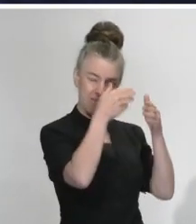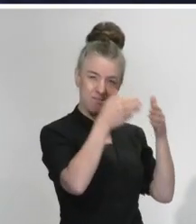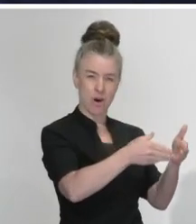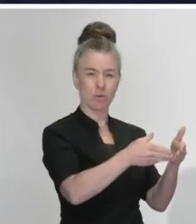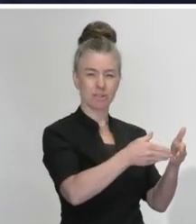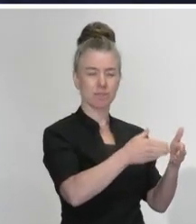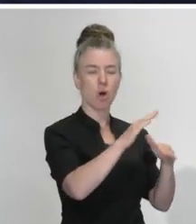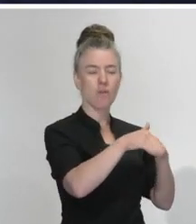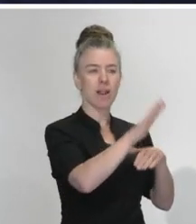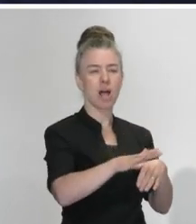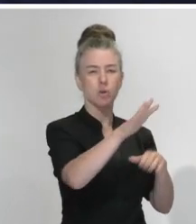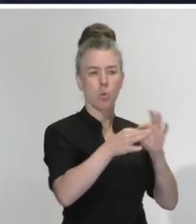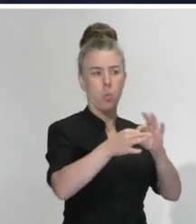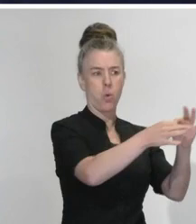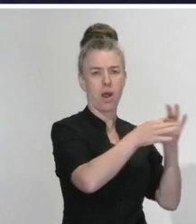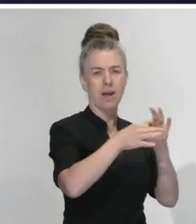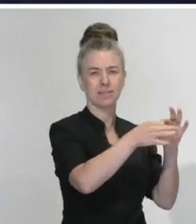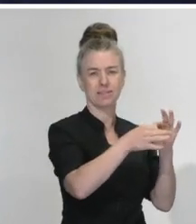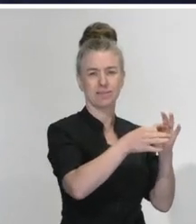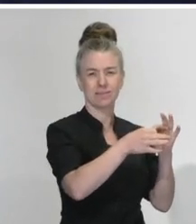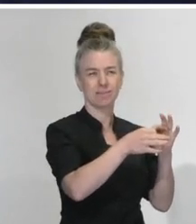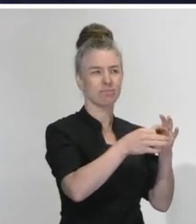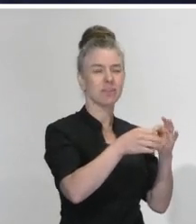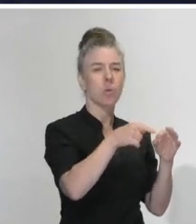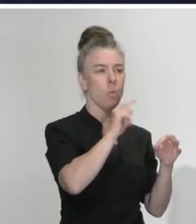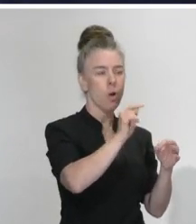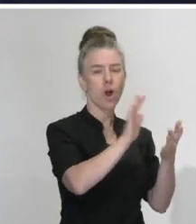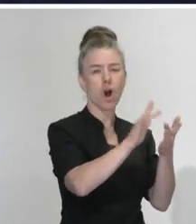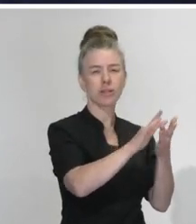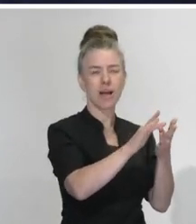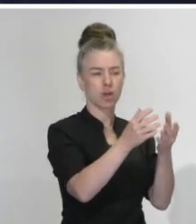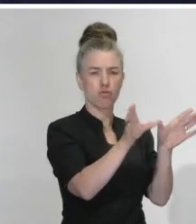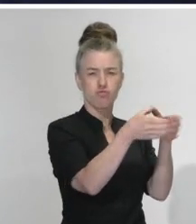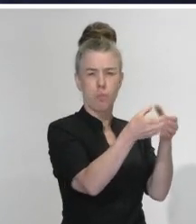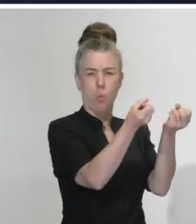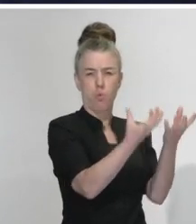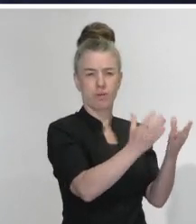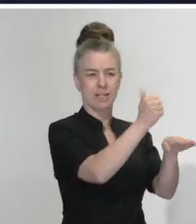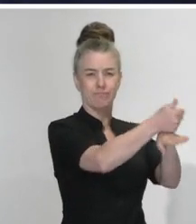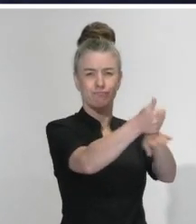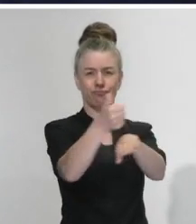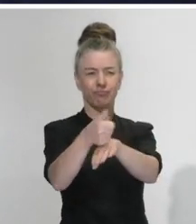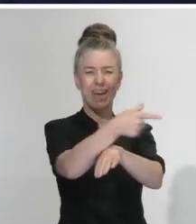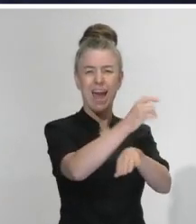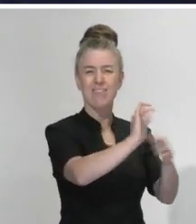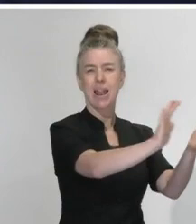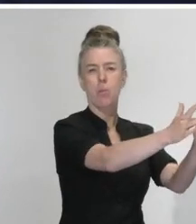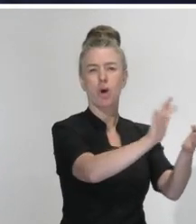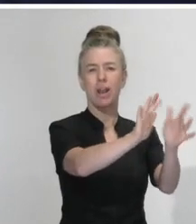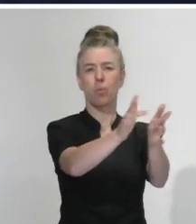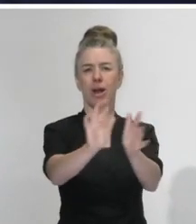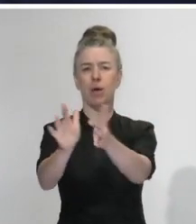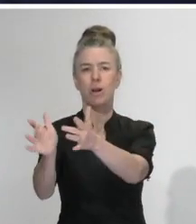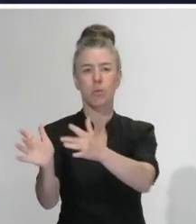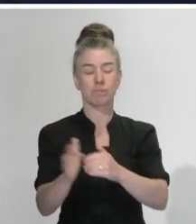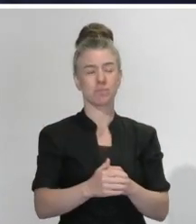national coordination and information. It will tap into existing groups and their processes and networks. More information will be available soon,